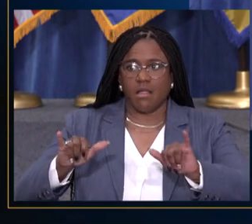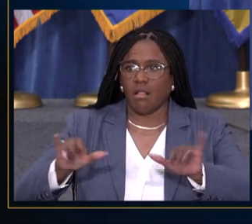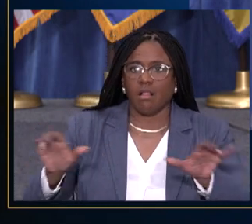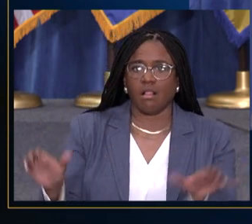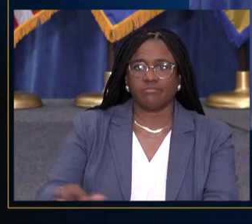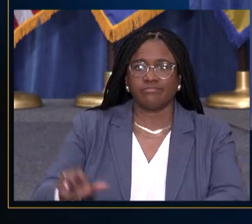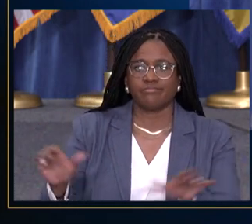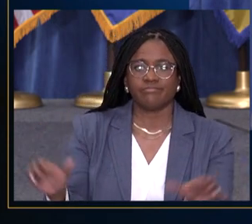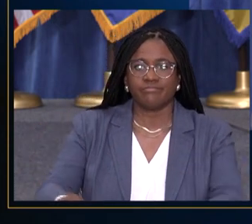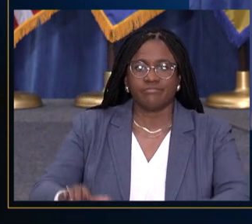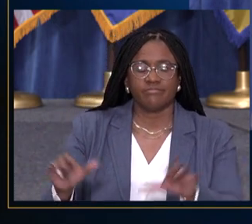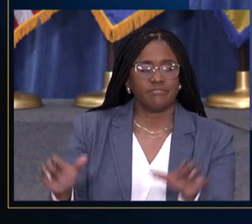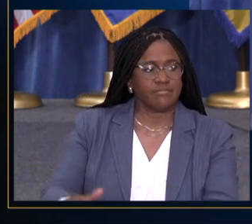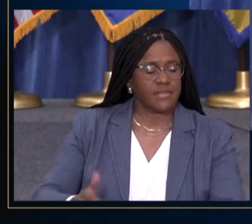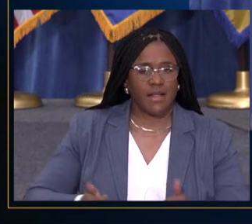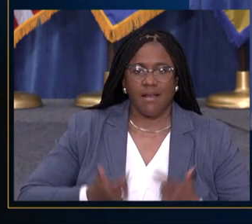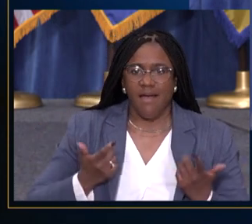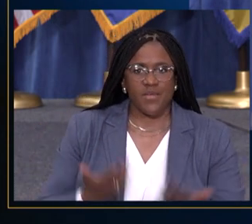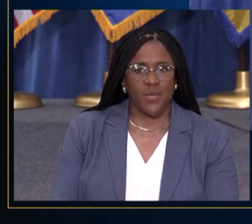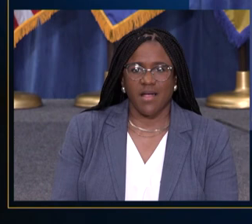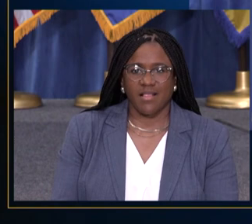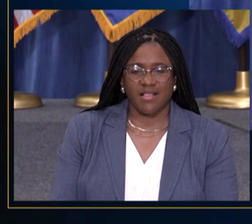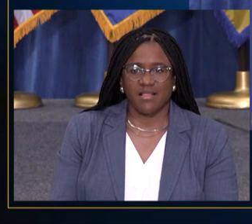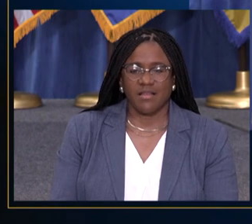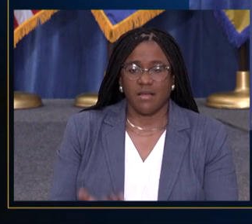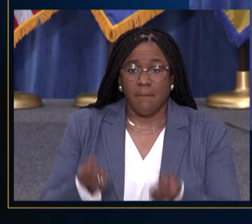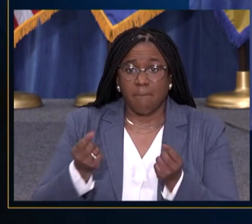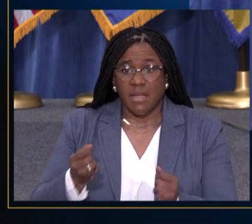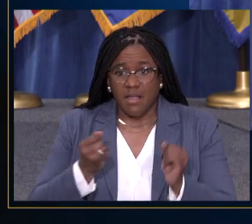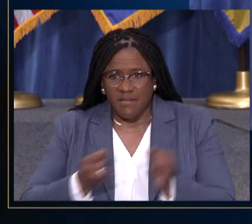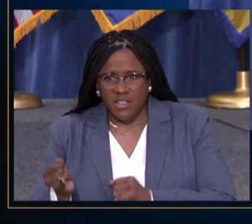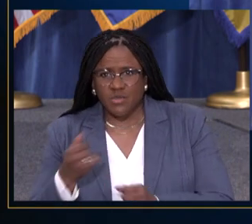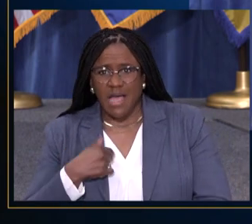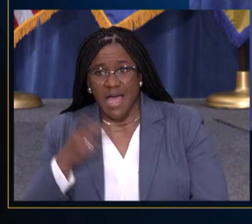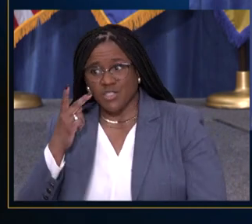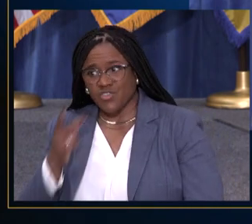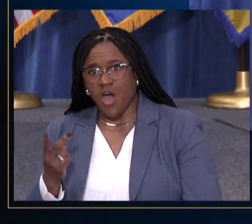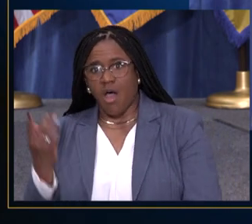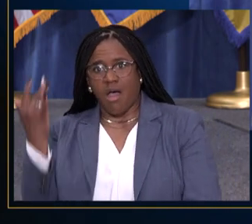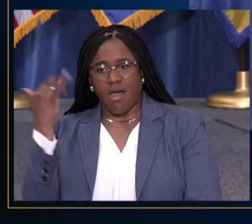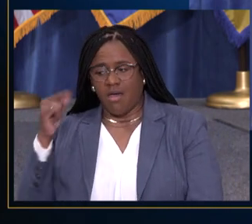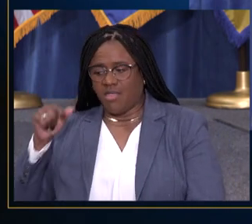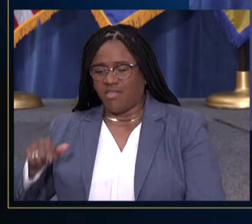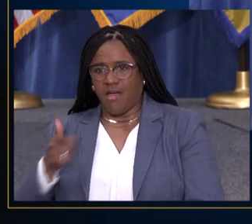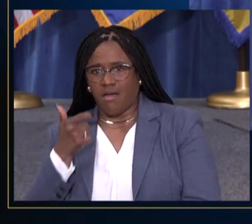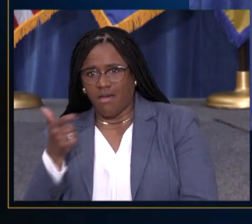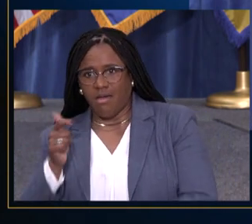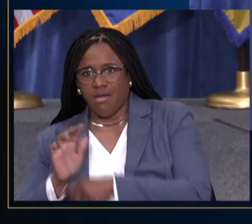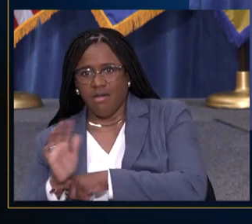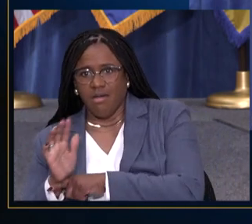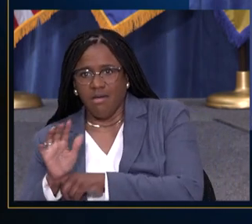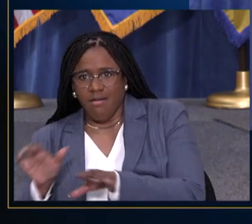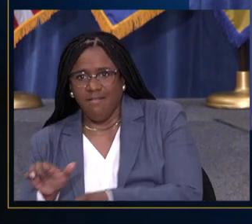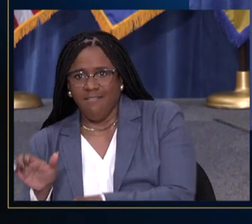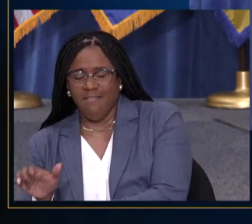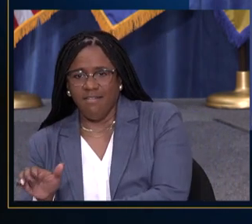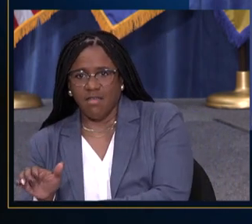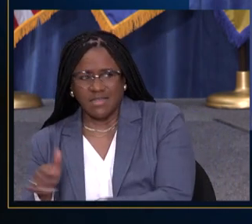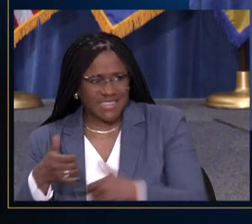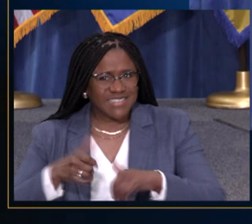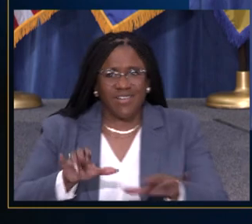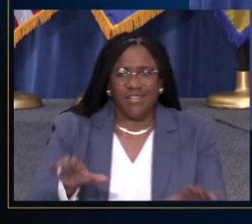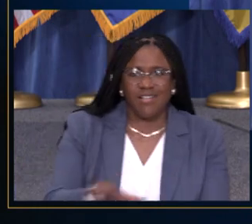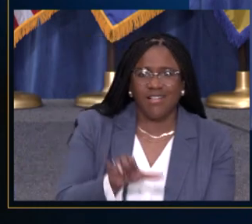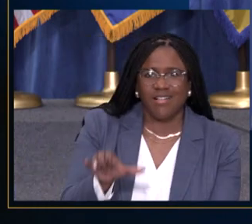well. And many of the individuals I seen on that documentary was still actively